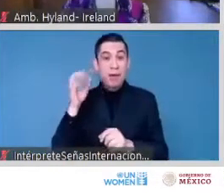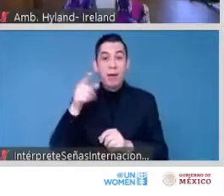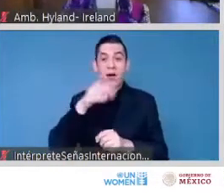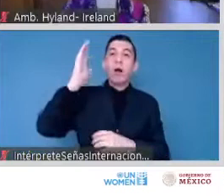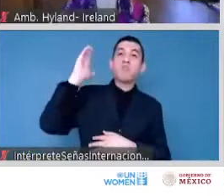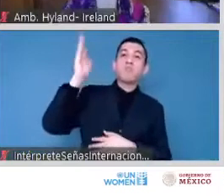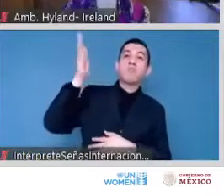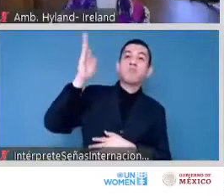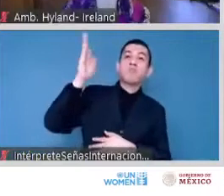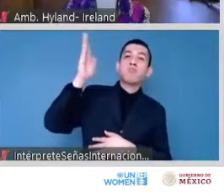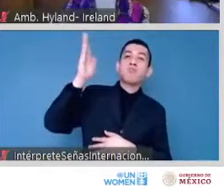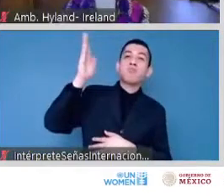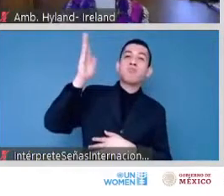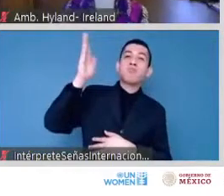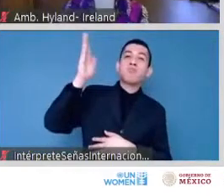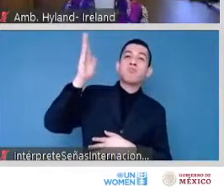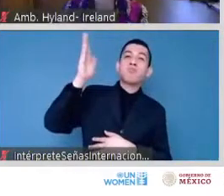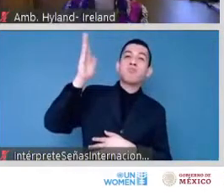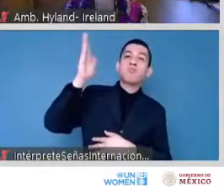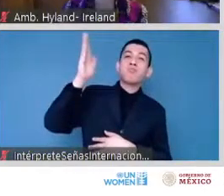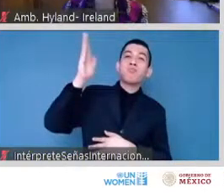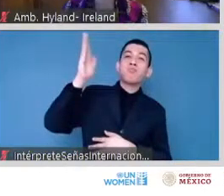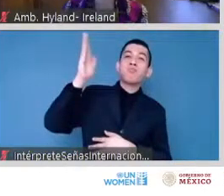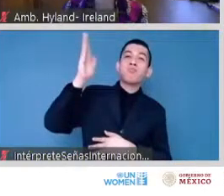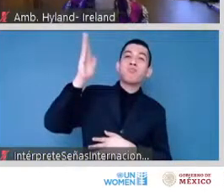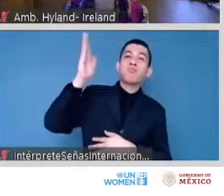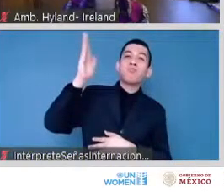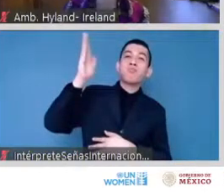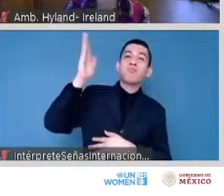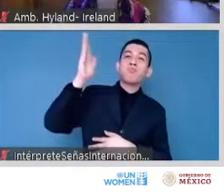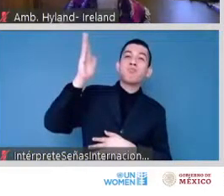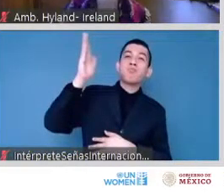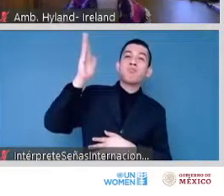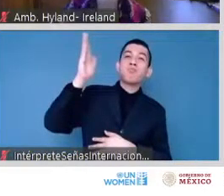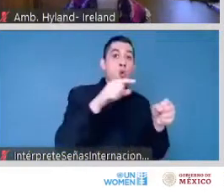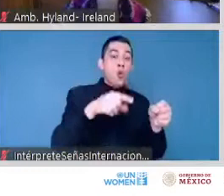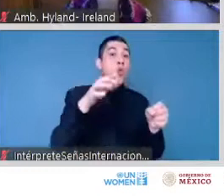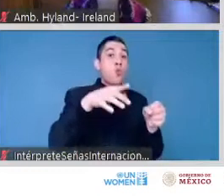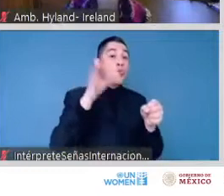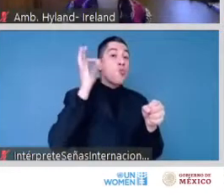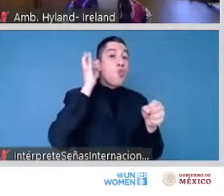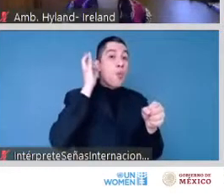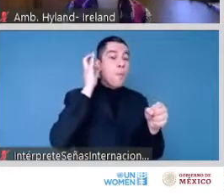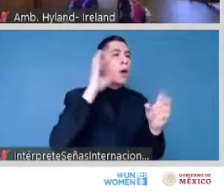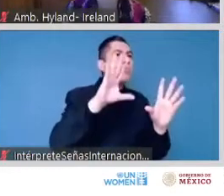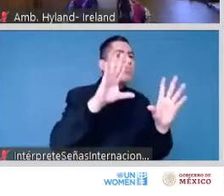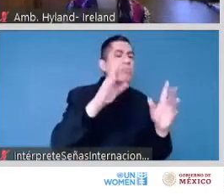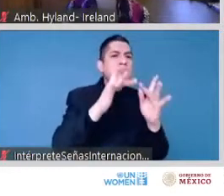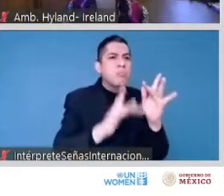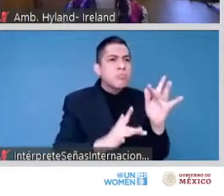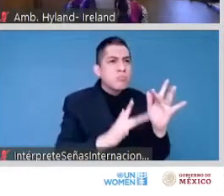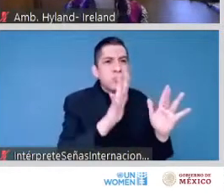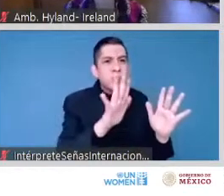to say about this and it needs to be complementary. So like Ambassador Hyland said, and we're all saying we need to use all of these tools together to